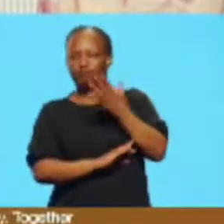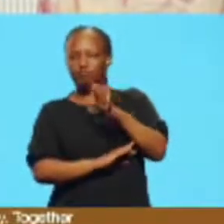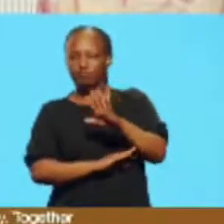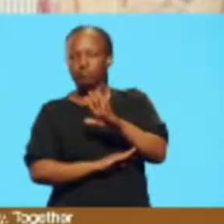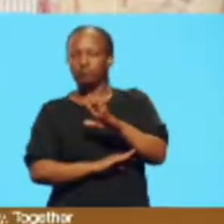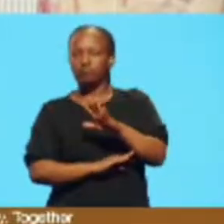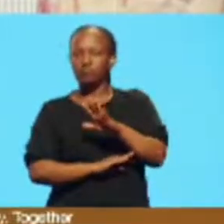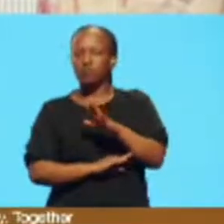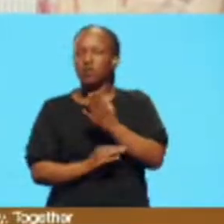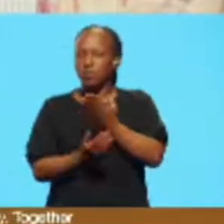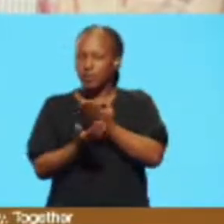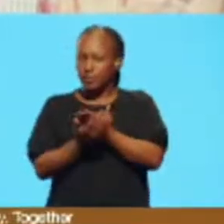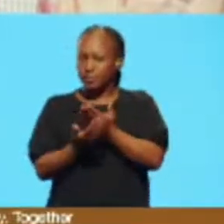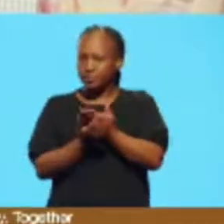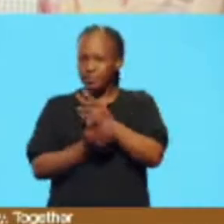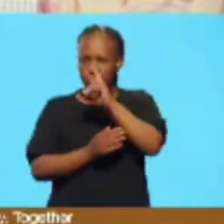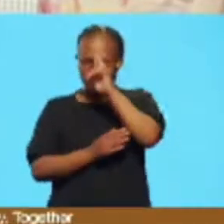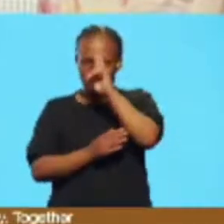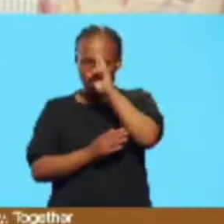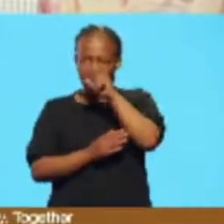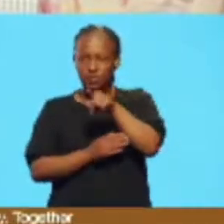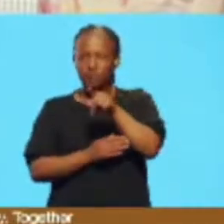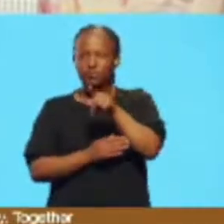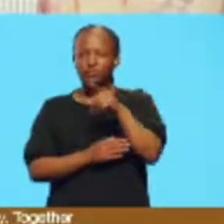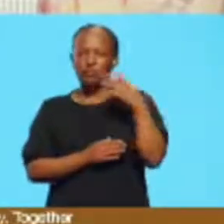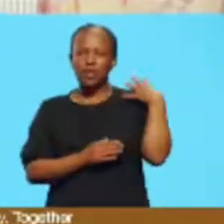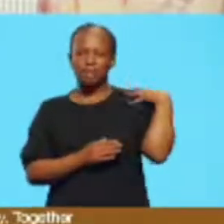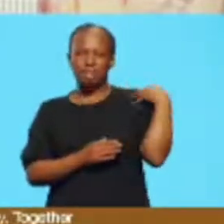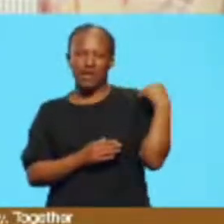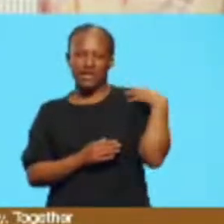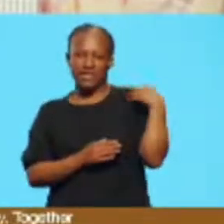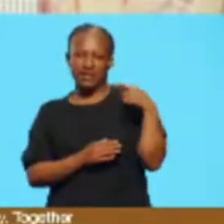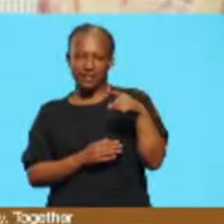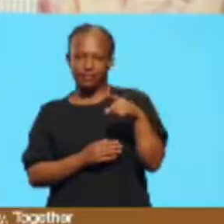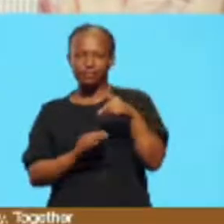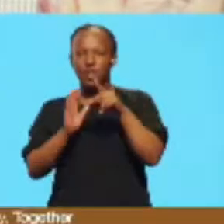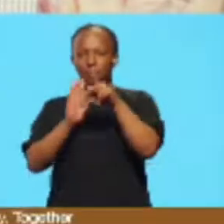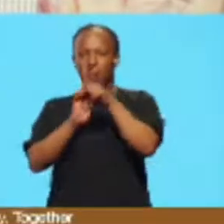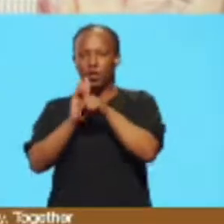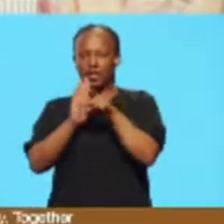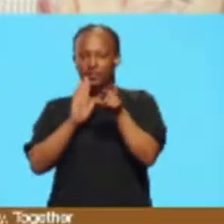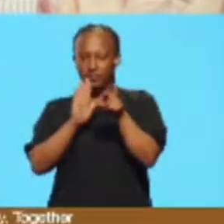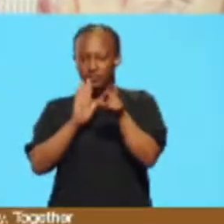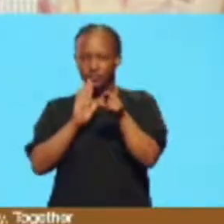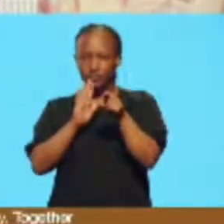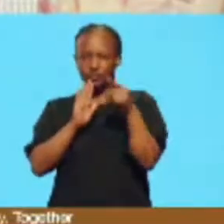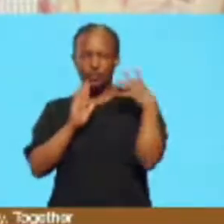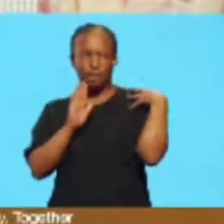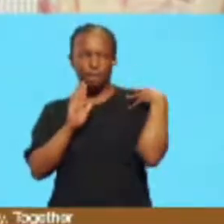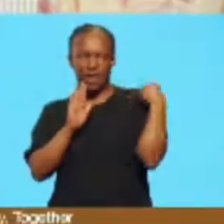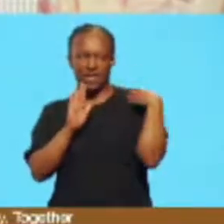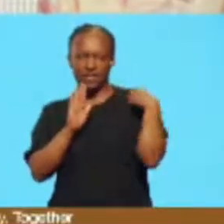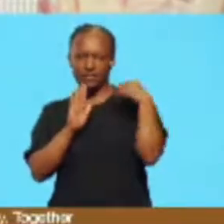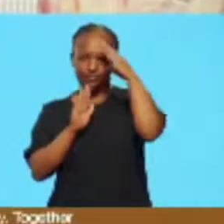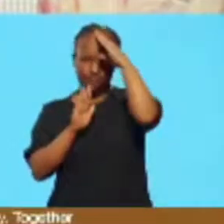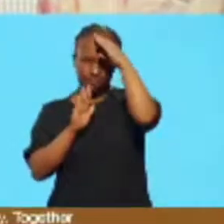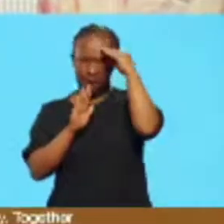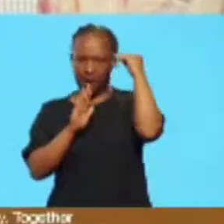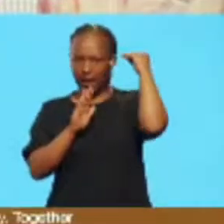You may remember that the Minister of Police, Minister Bheki